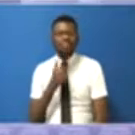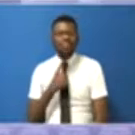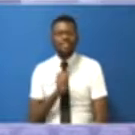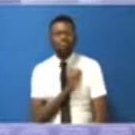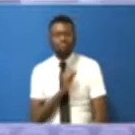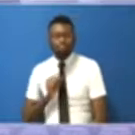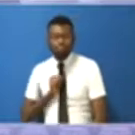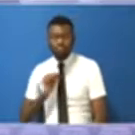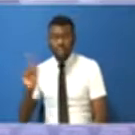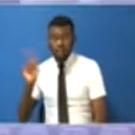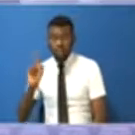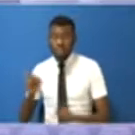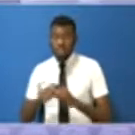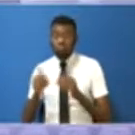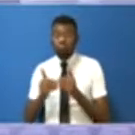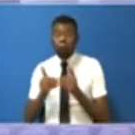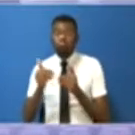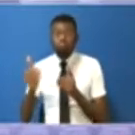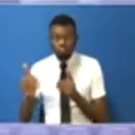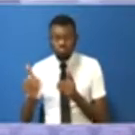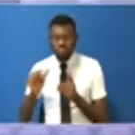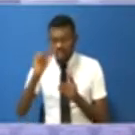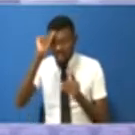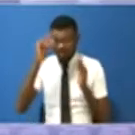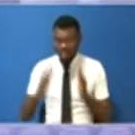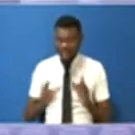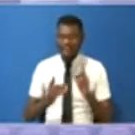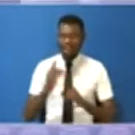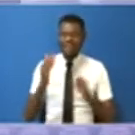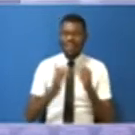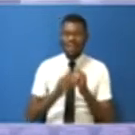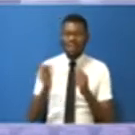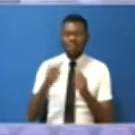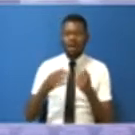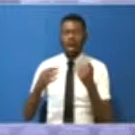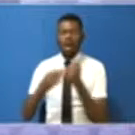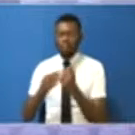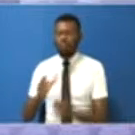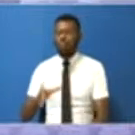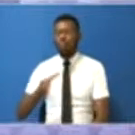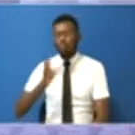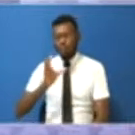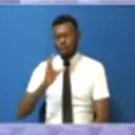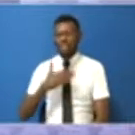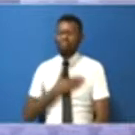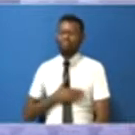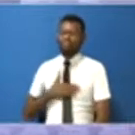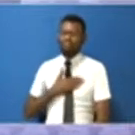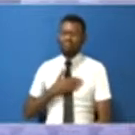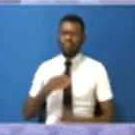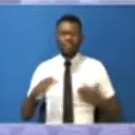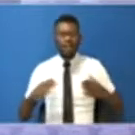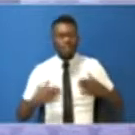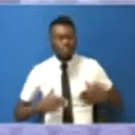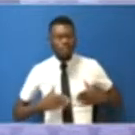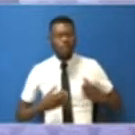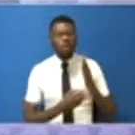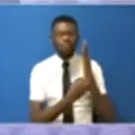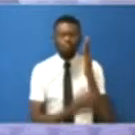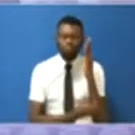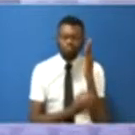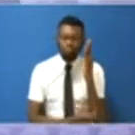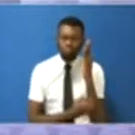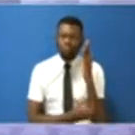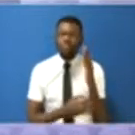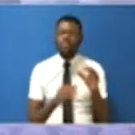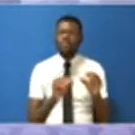the incoming governor god willing on the 9th of august and i want us to talk about water let's talk about the poverty of people are facing let's talk about sorting out